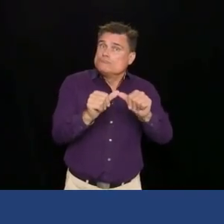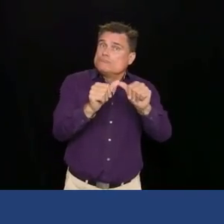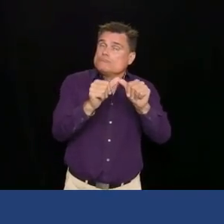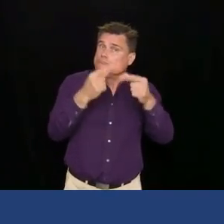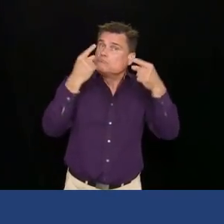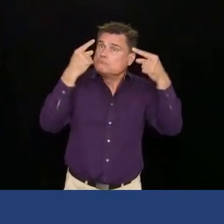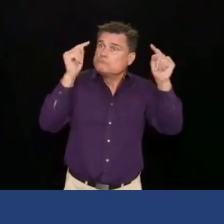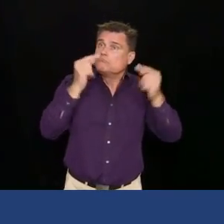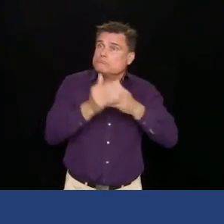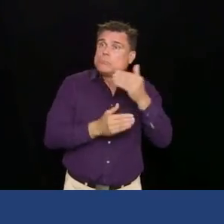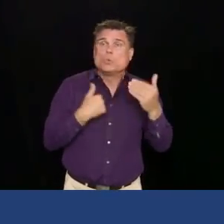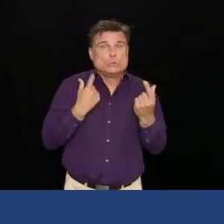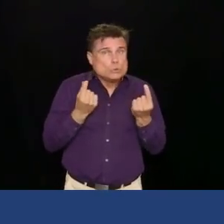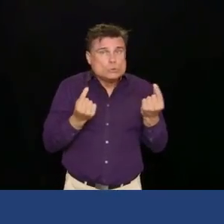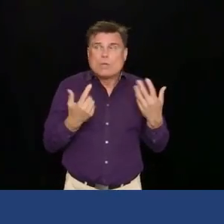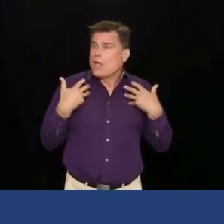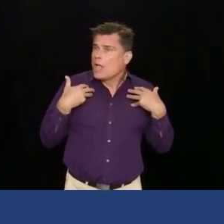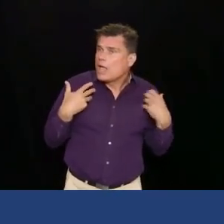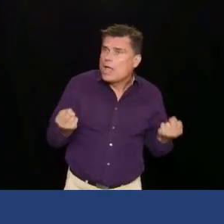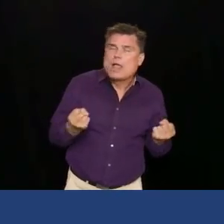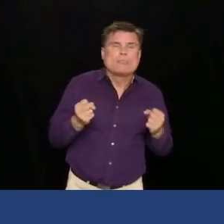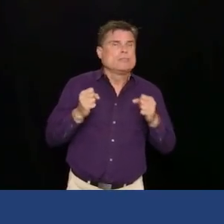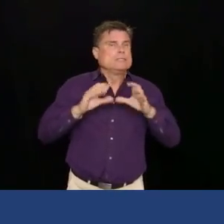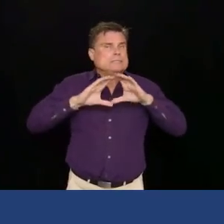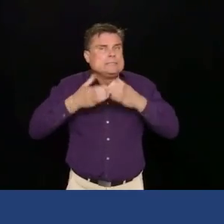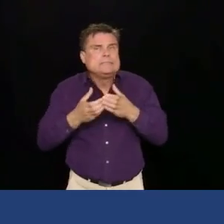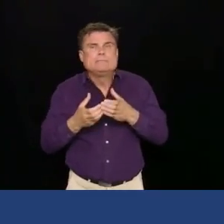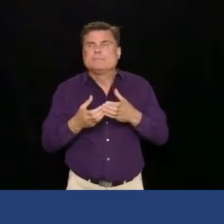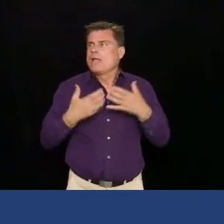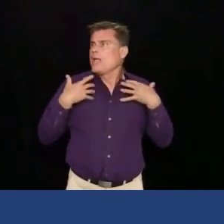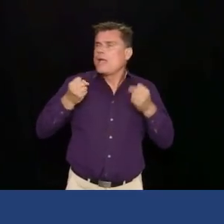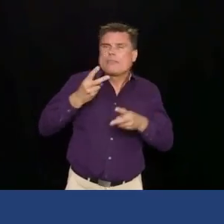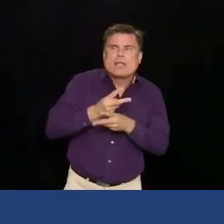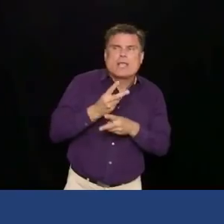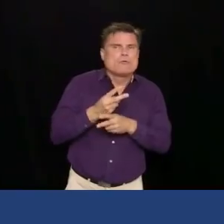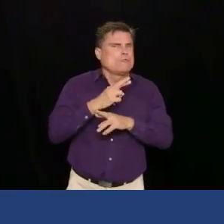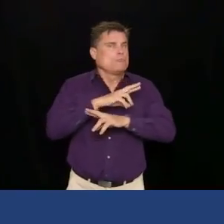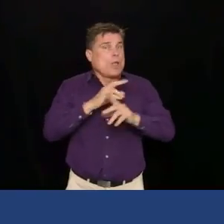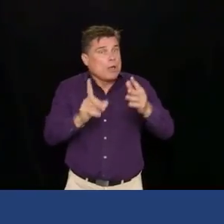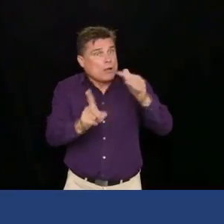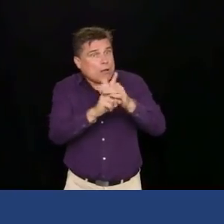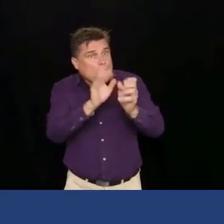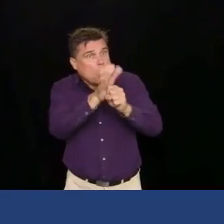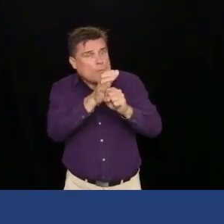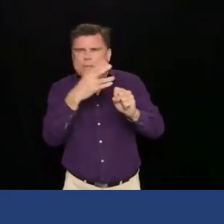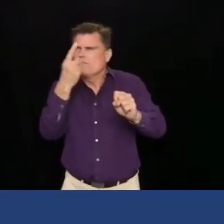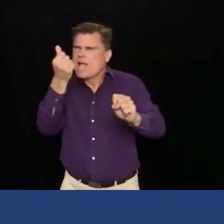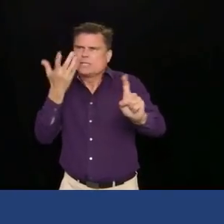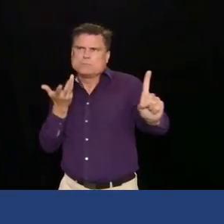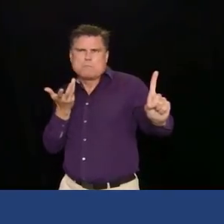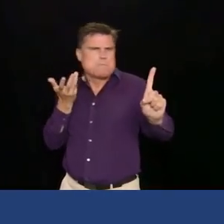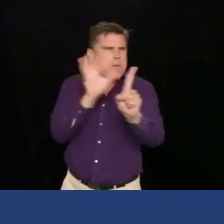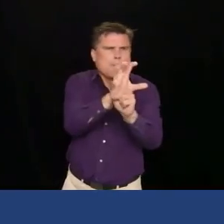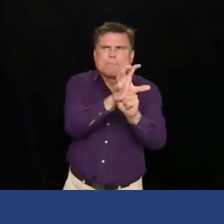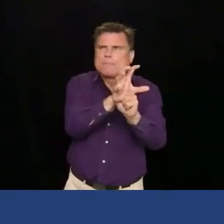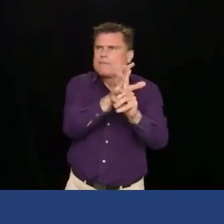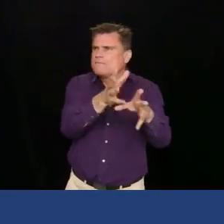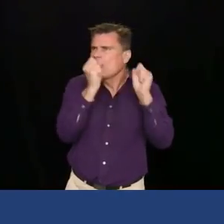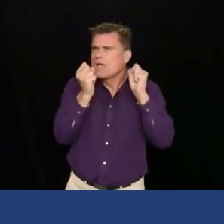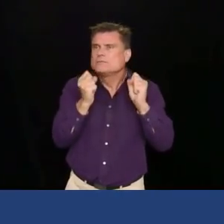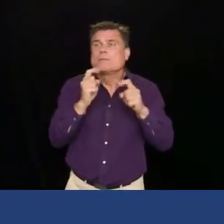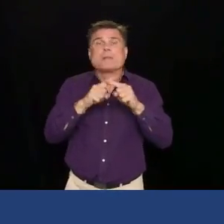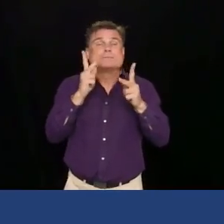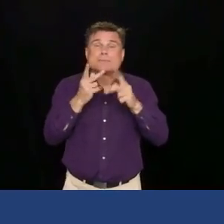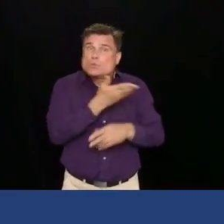great public health team that are on everything right away. So I think the strength of the team and people being mindful of